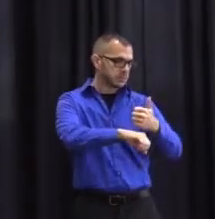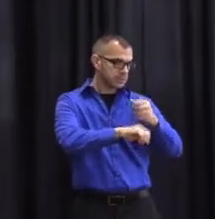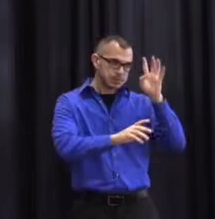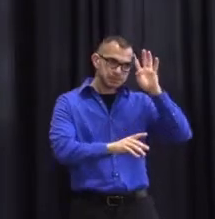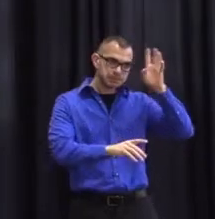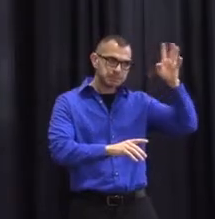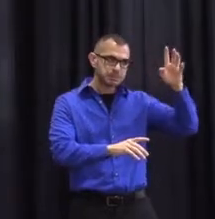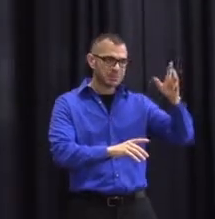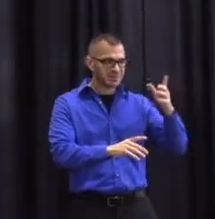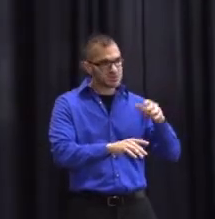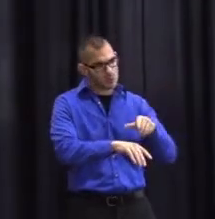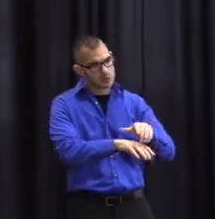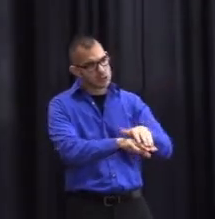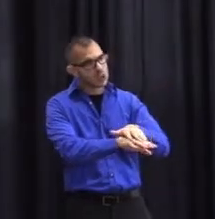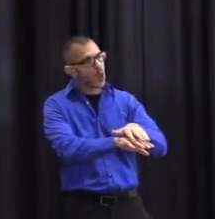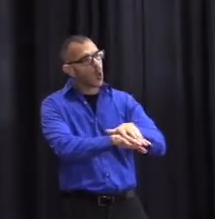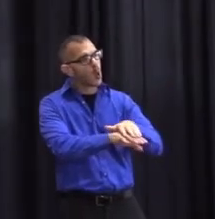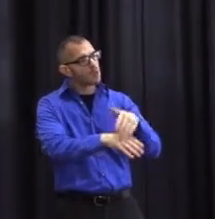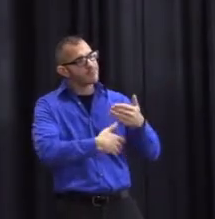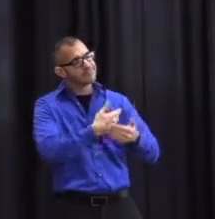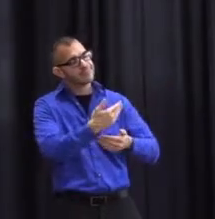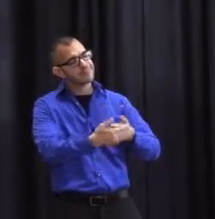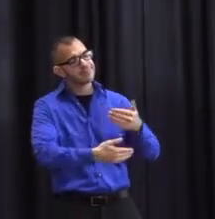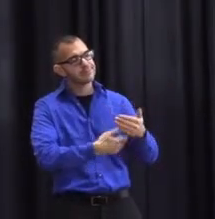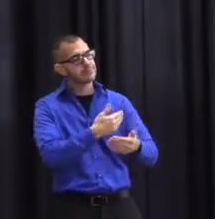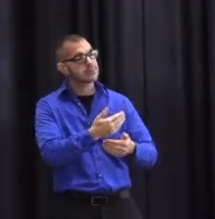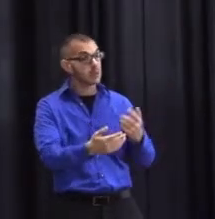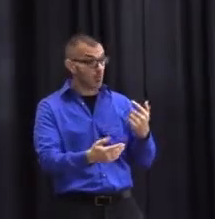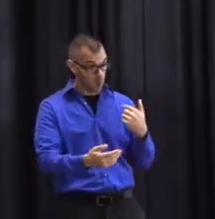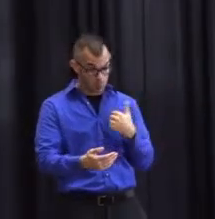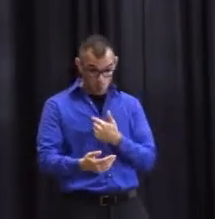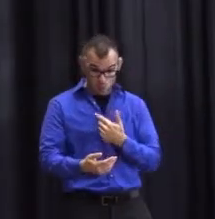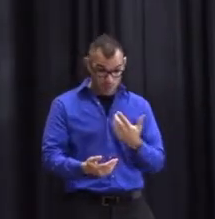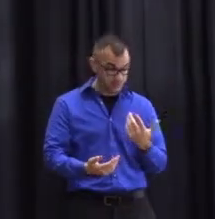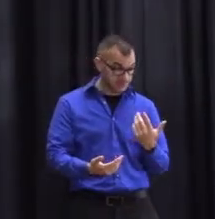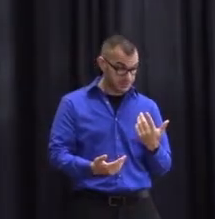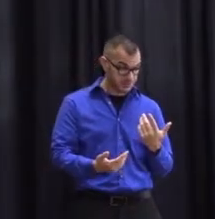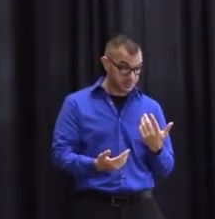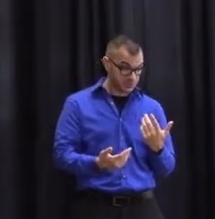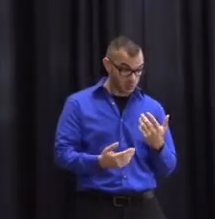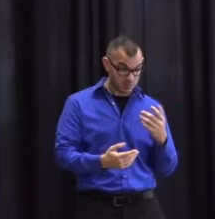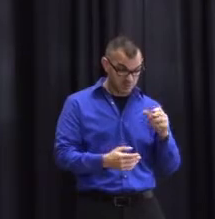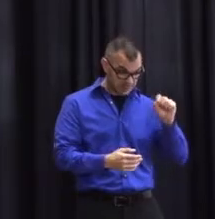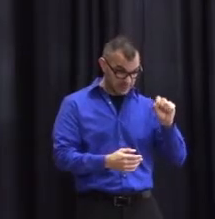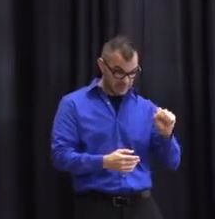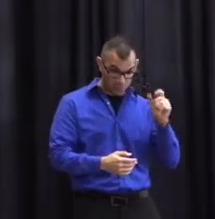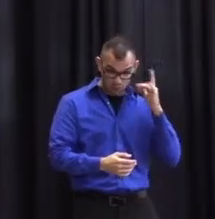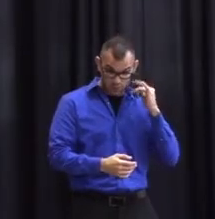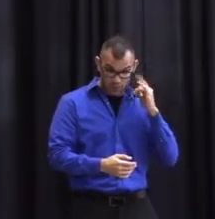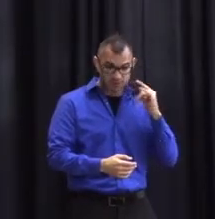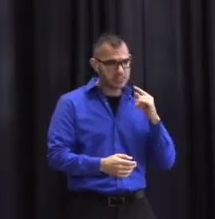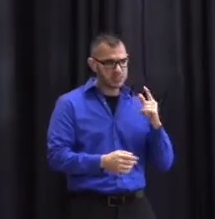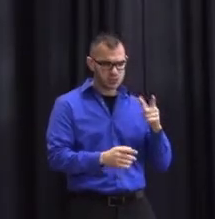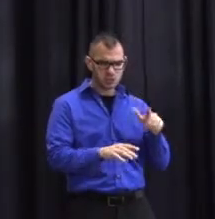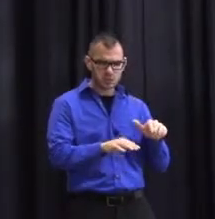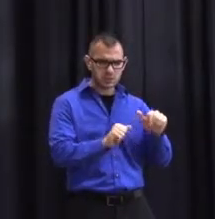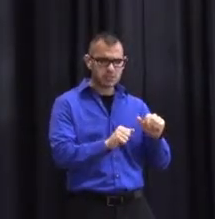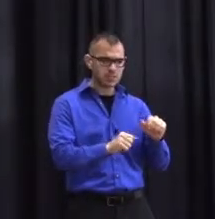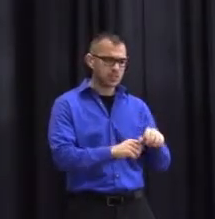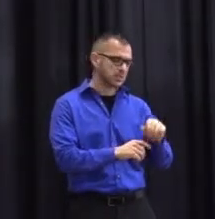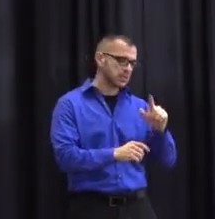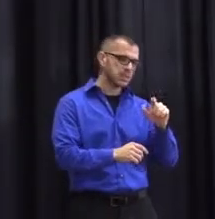was taking a little slower route. And we were in Southern California. She was going to Cal State Long